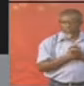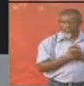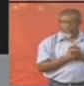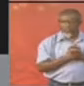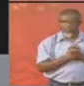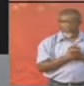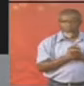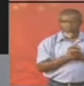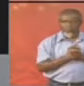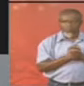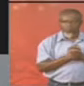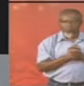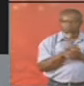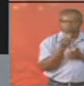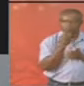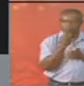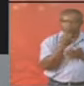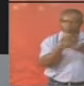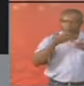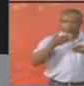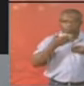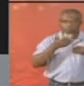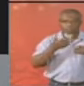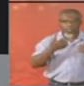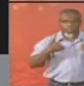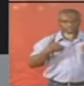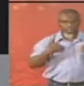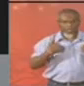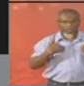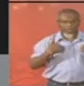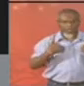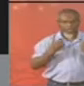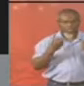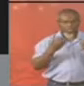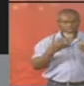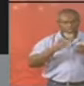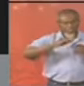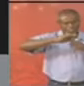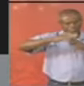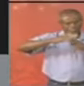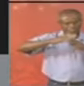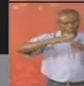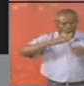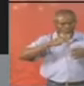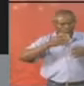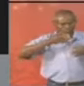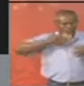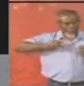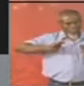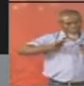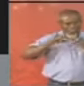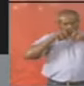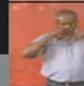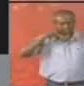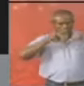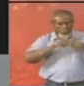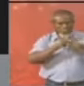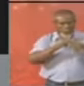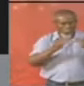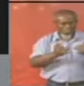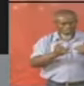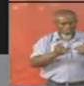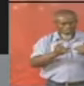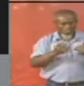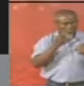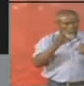You mentioned that a lot of fancy masks are being used and worn by a lot of persons. It is also being sold as